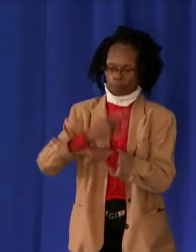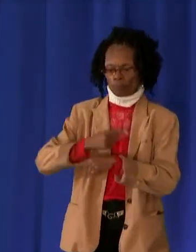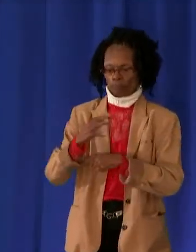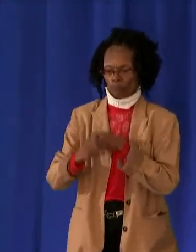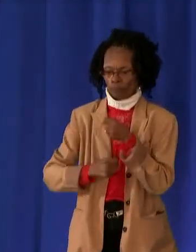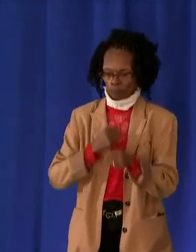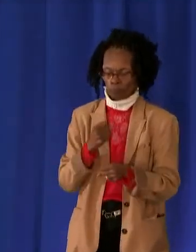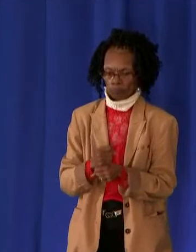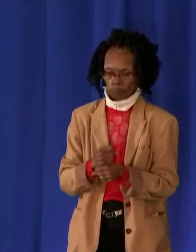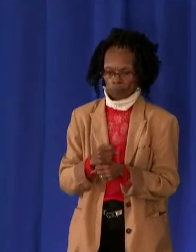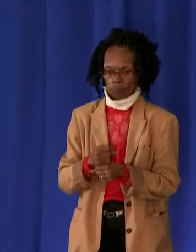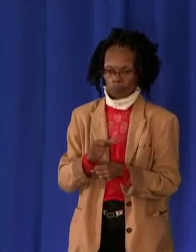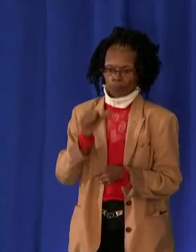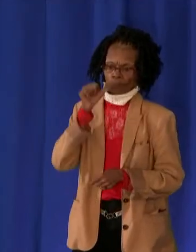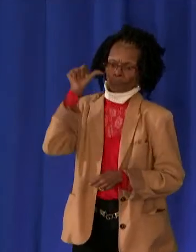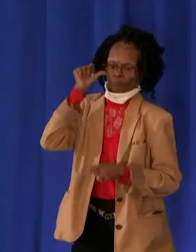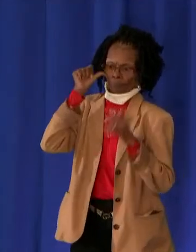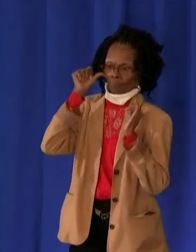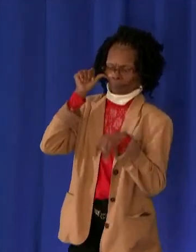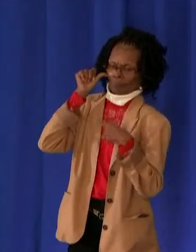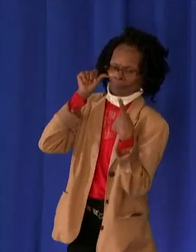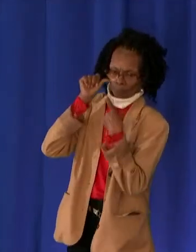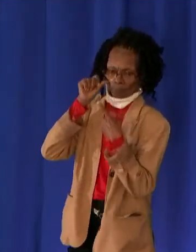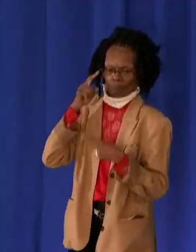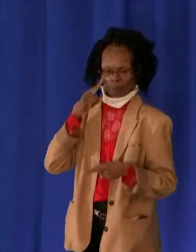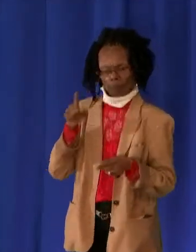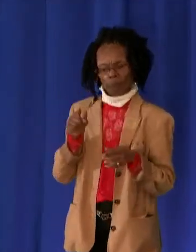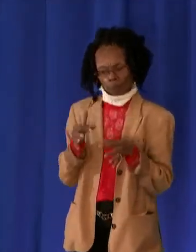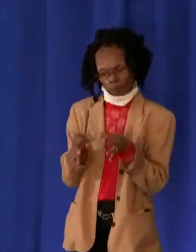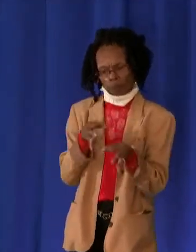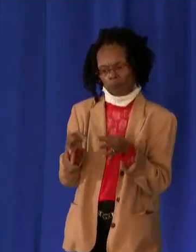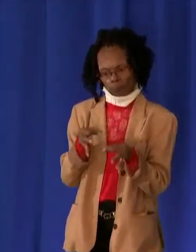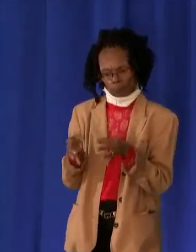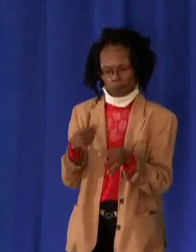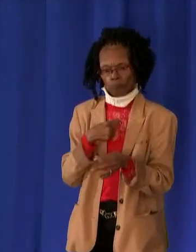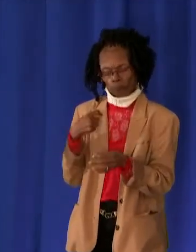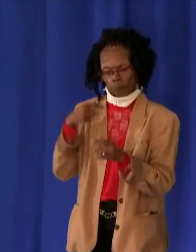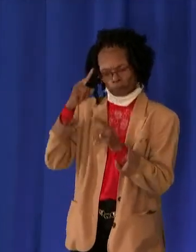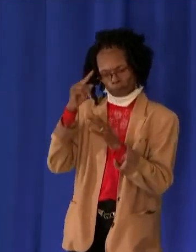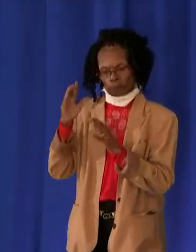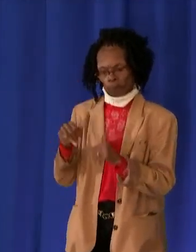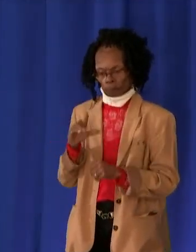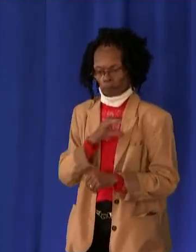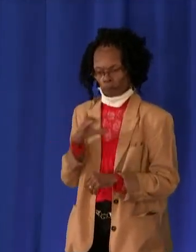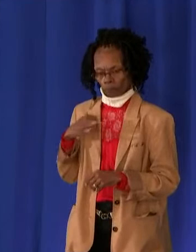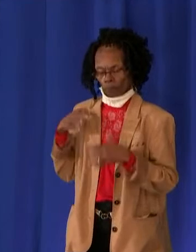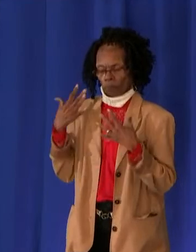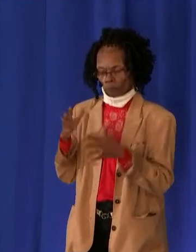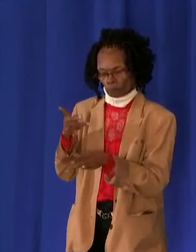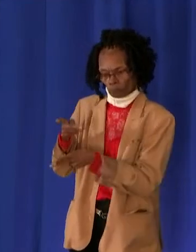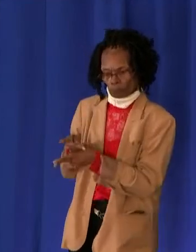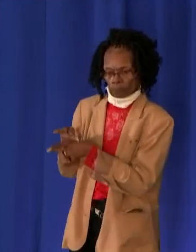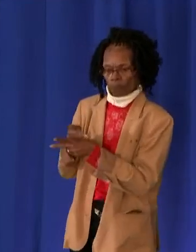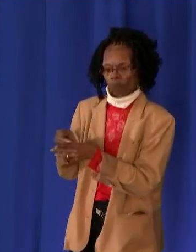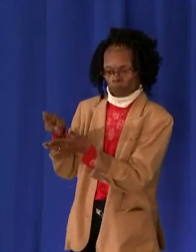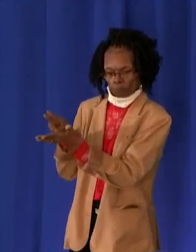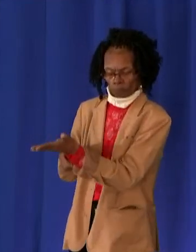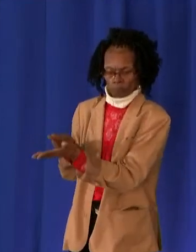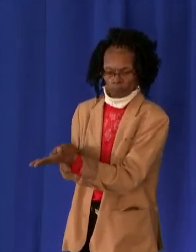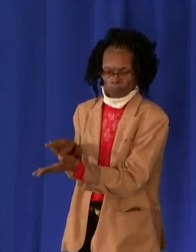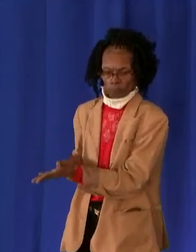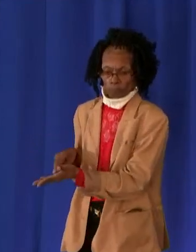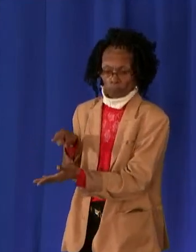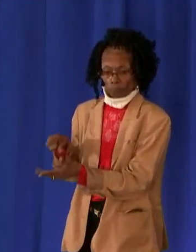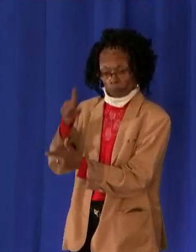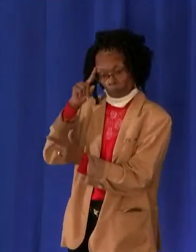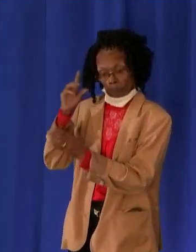And so I will be looking for that explanation. I expect that the council that has oversight over the contract and,